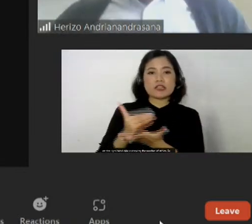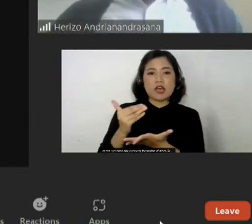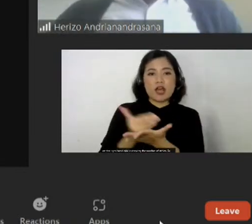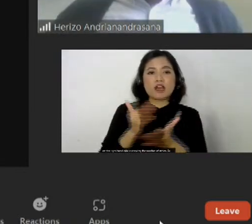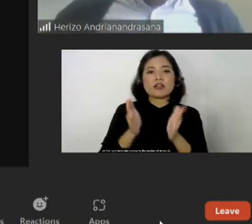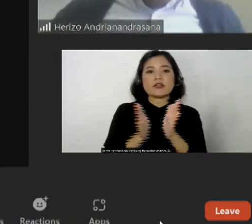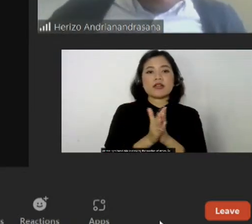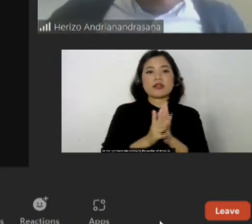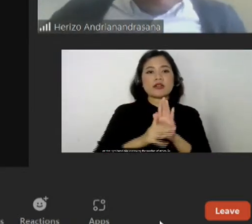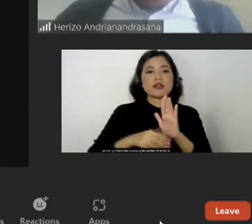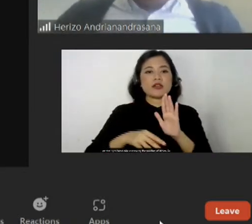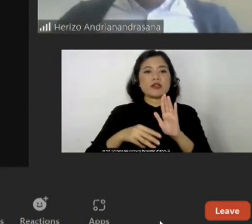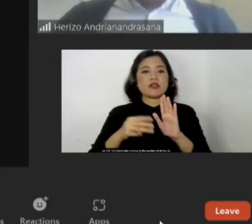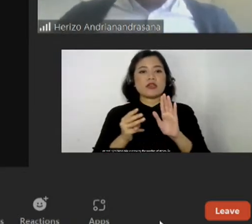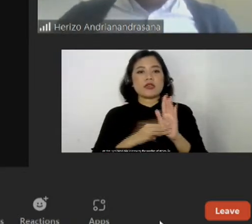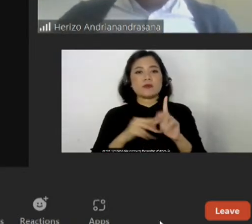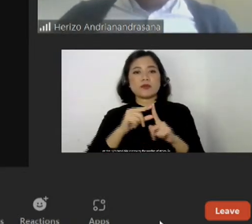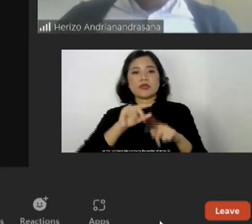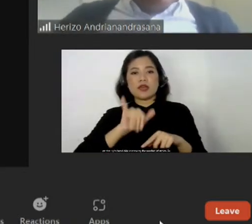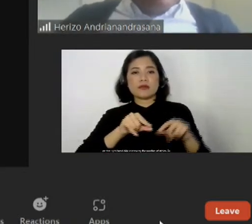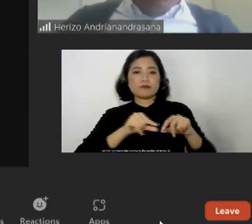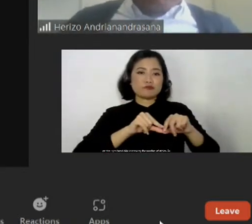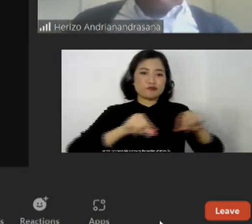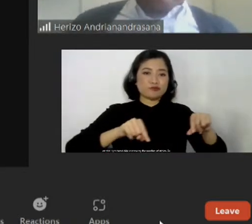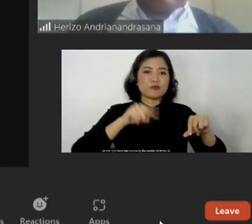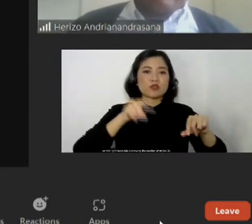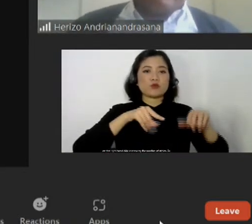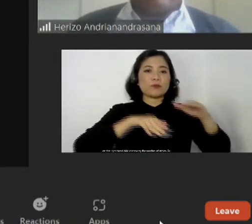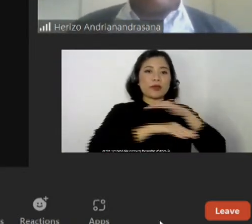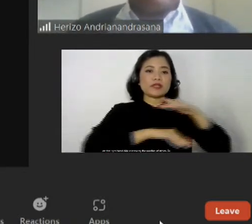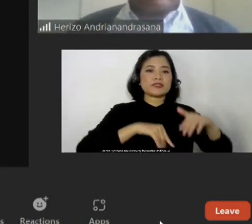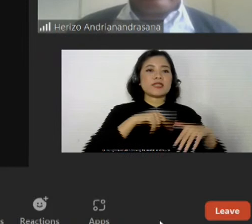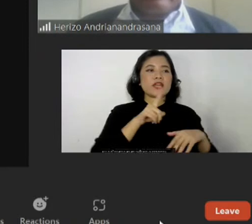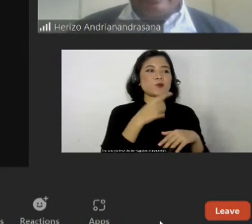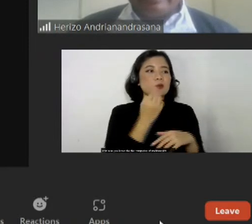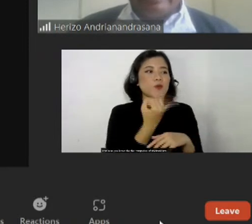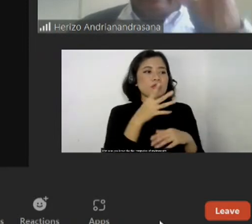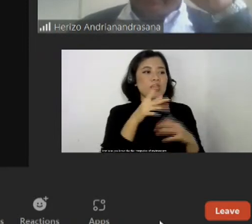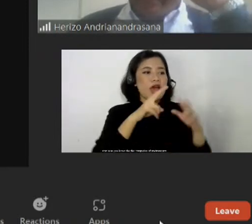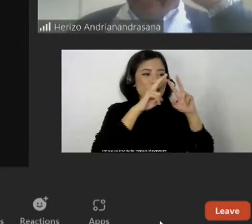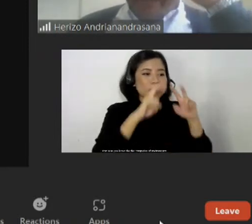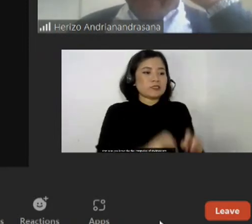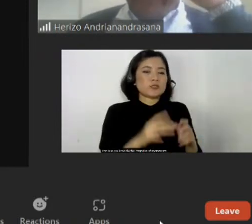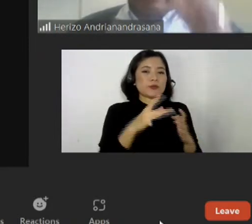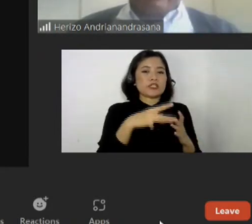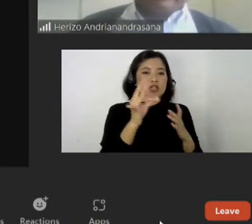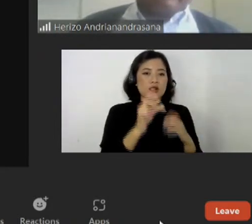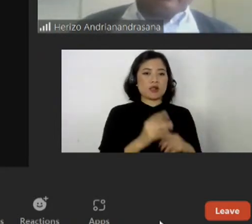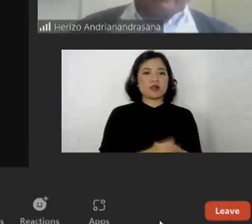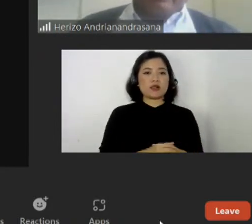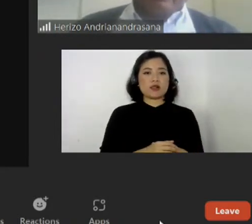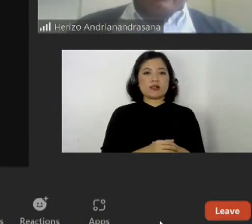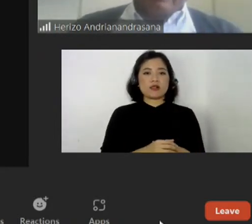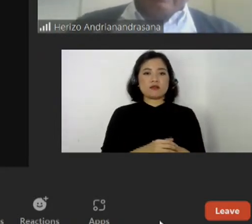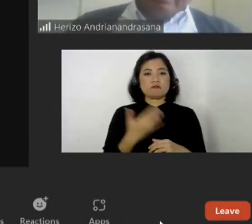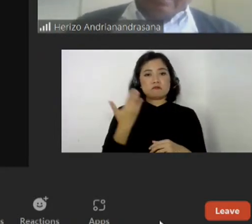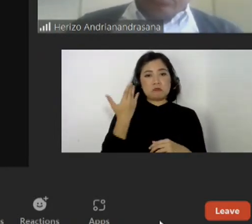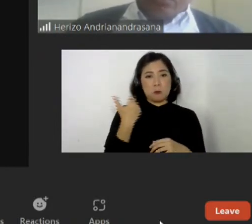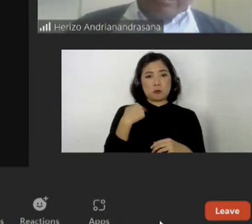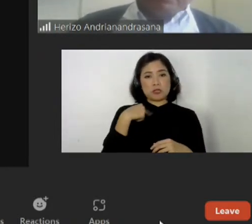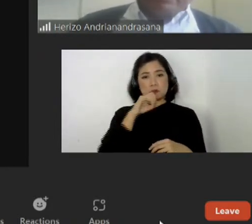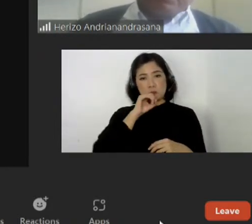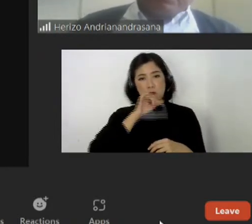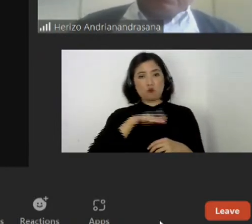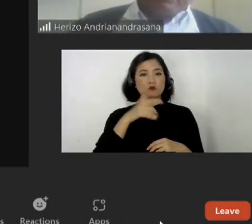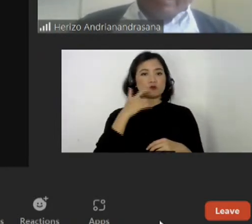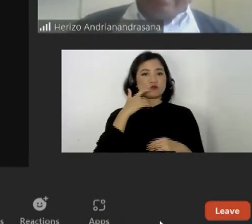the MPI measurement is based on a geospatial analysis. And as I mentioned in the beginning, I wanted to talk